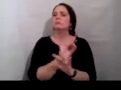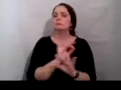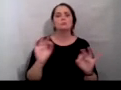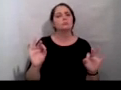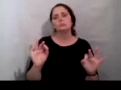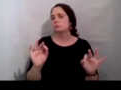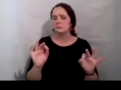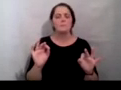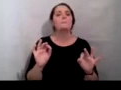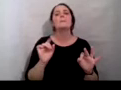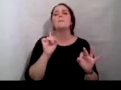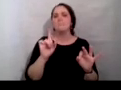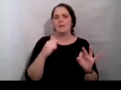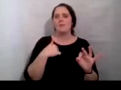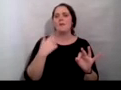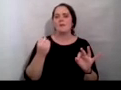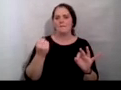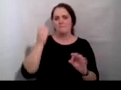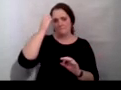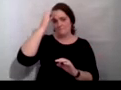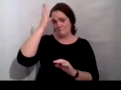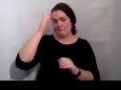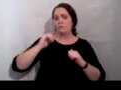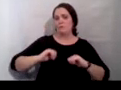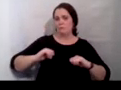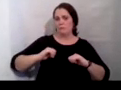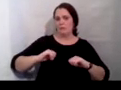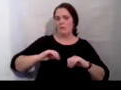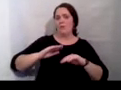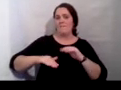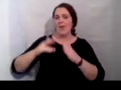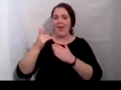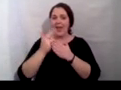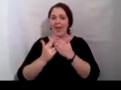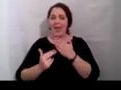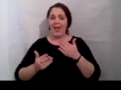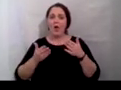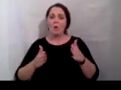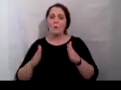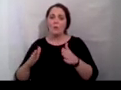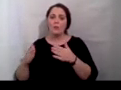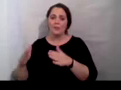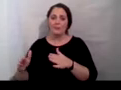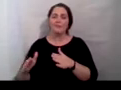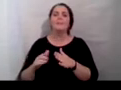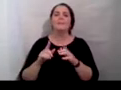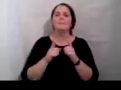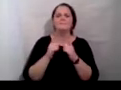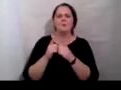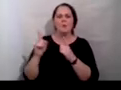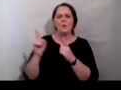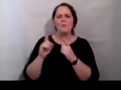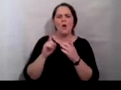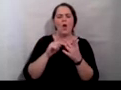I'm trained in terms of looking at art and talking about art are all kinds of art historical methods, one of which, of course,